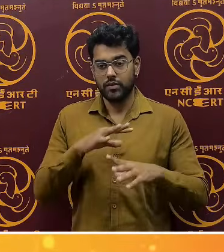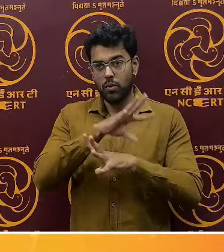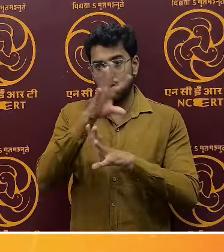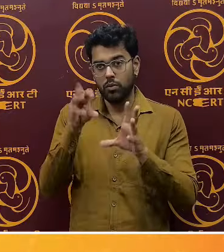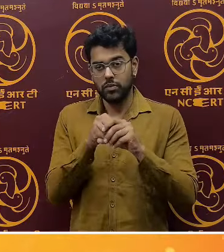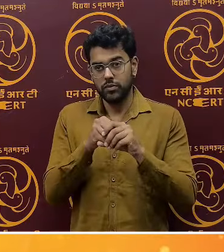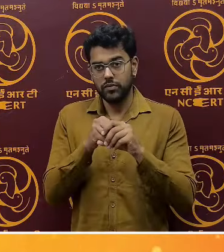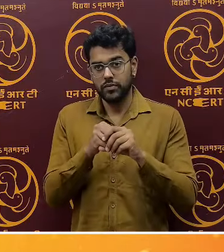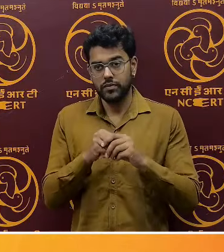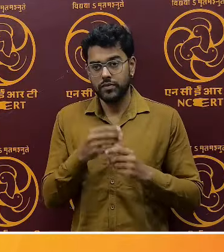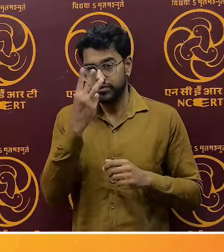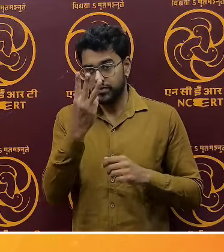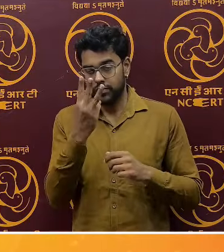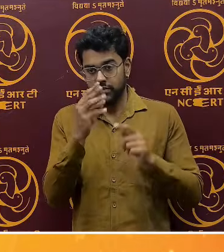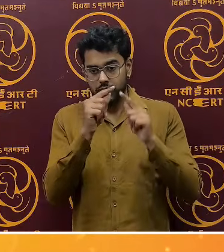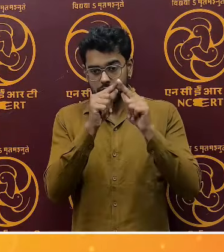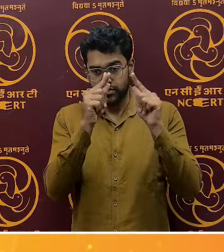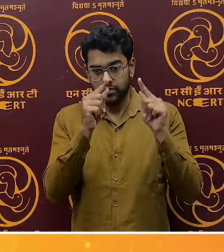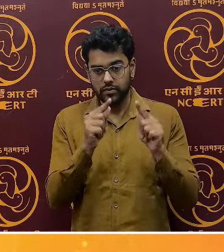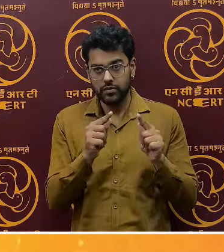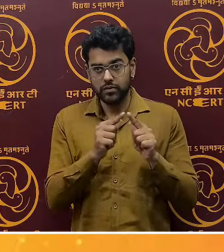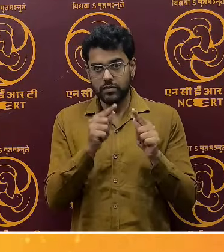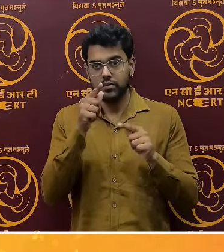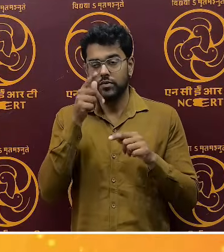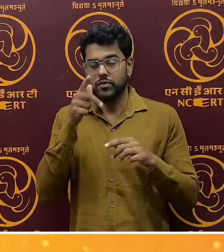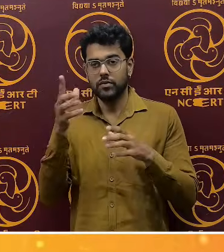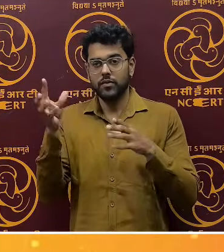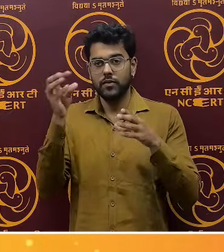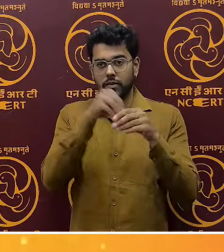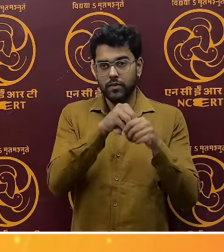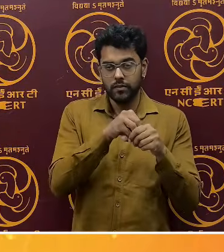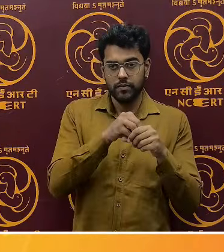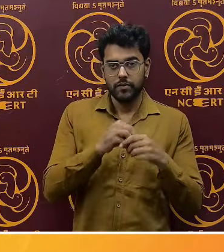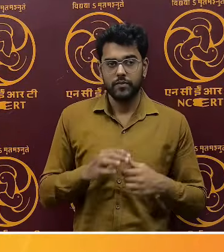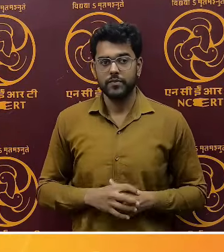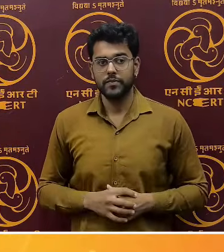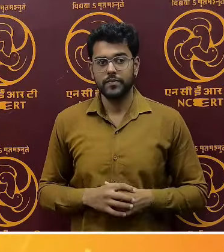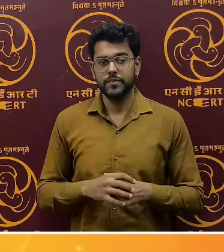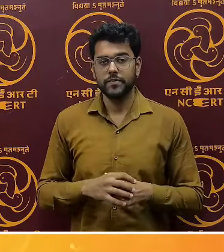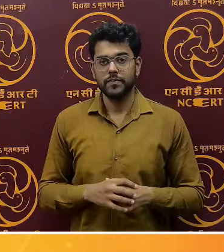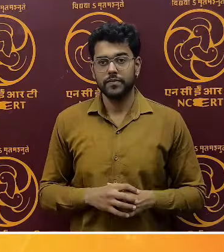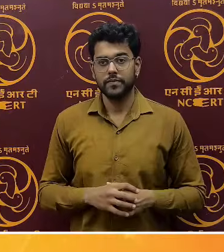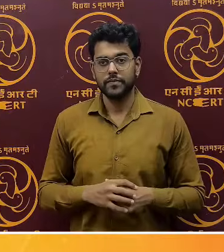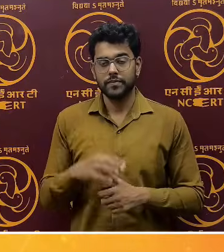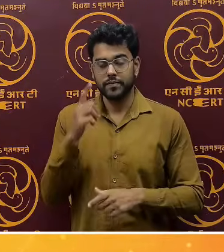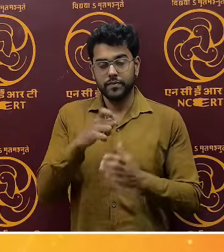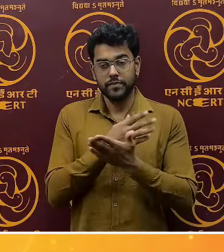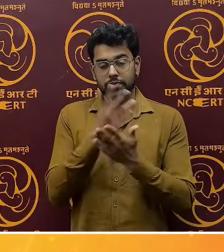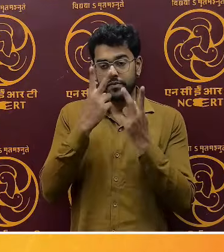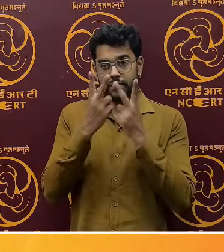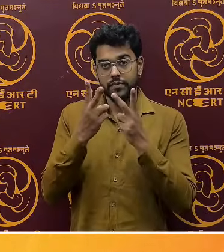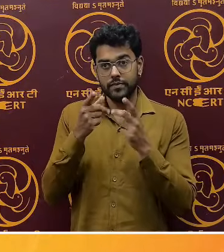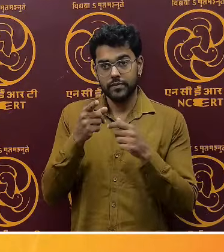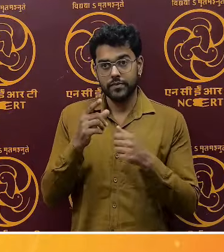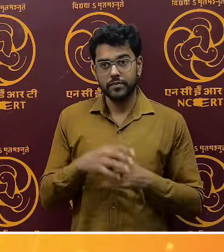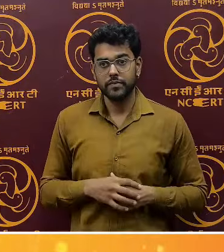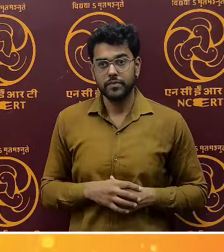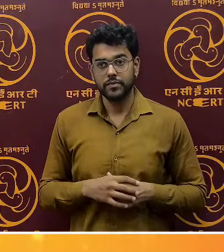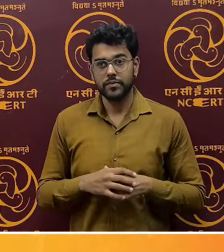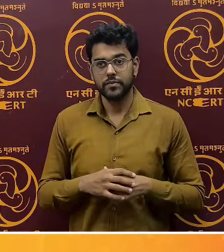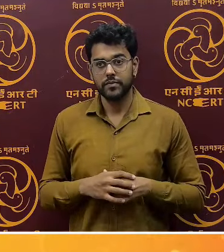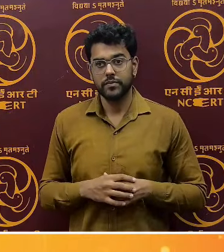3 these square units we will put it here. You can see this has become